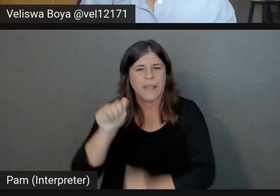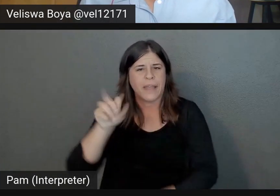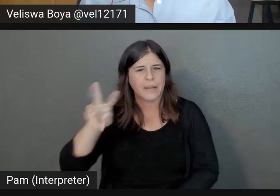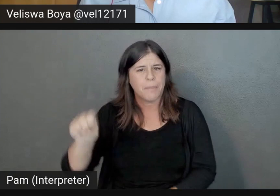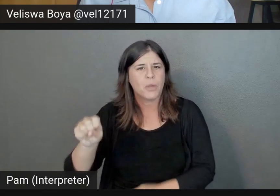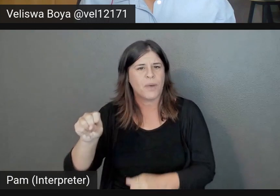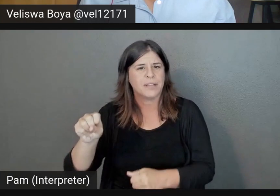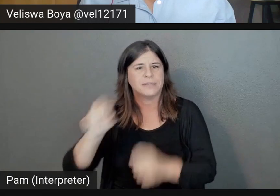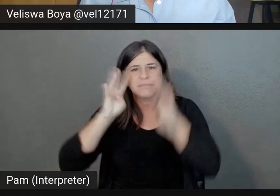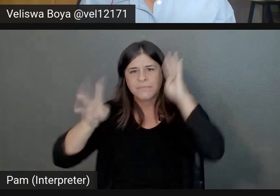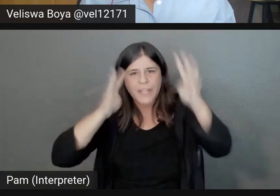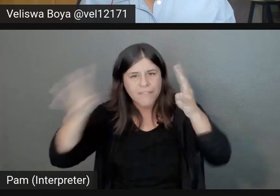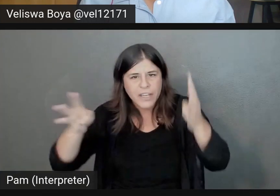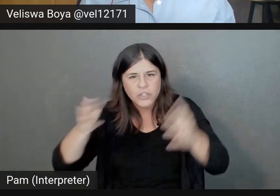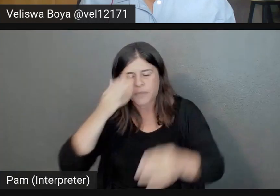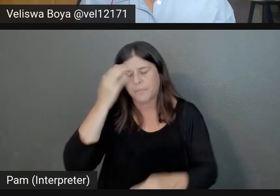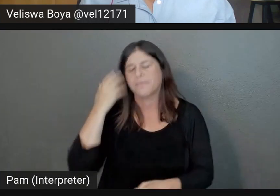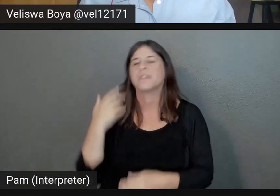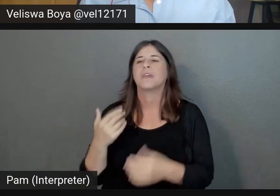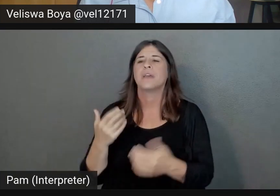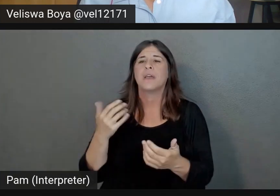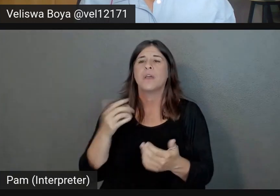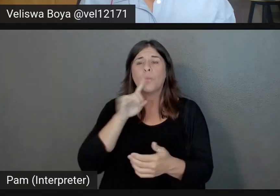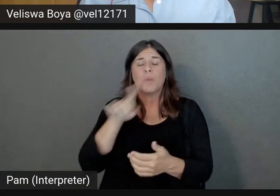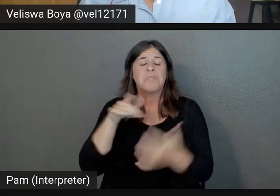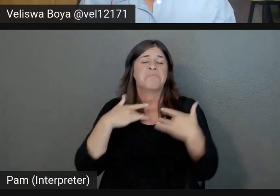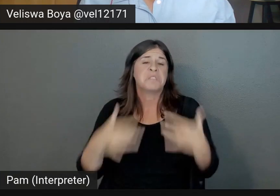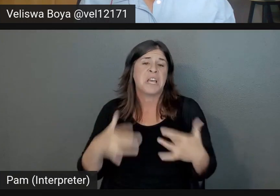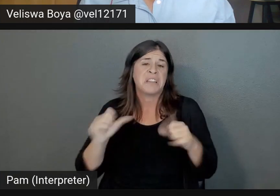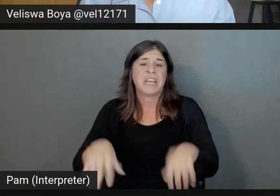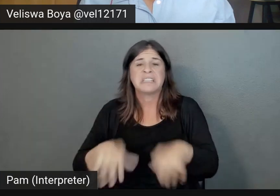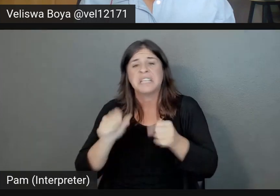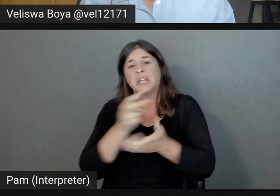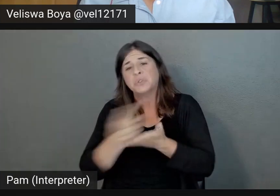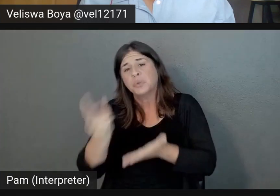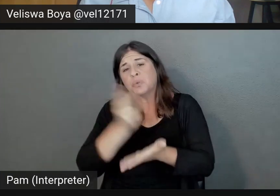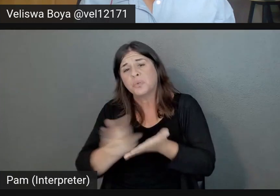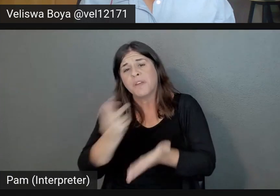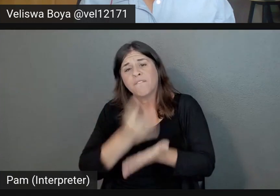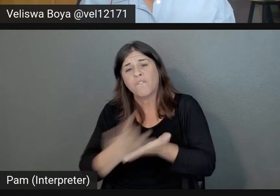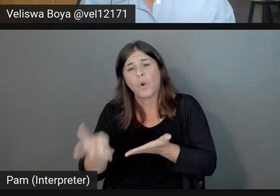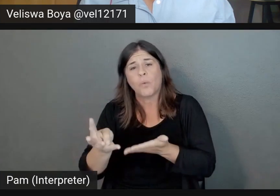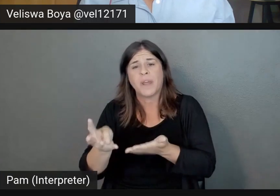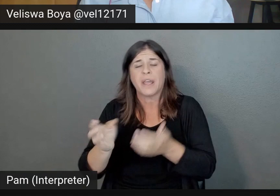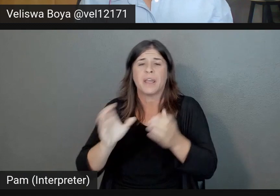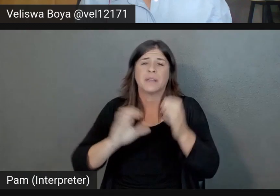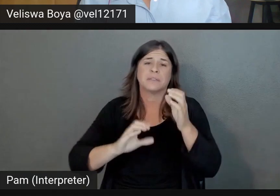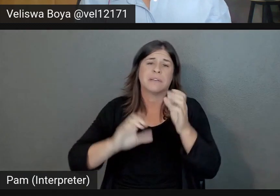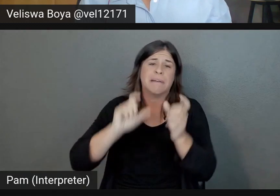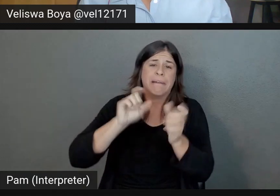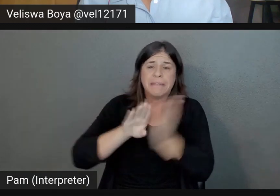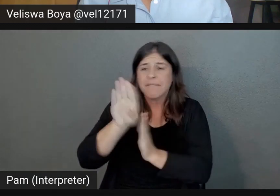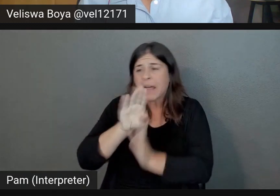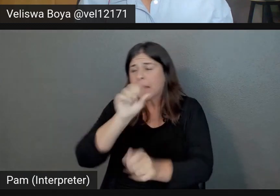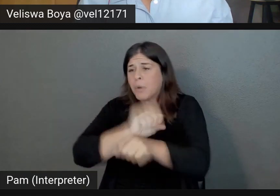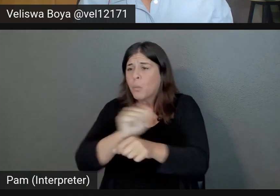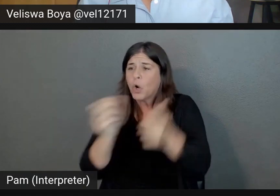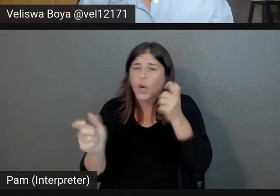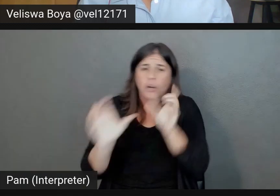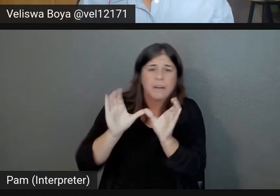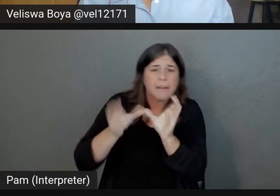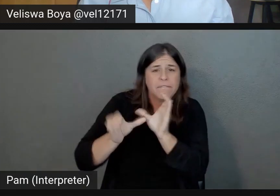of innovation, and that it can often take a few weeks of custom development work to integrate with the